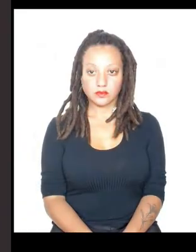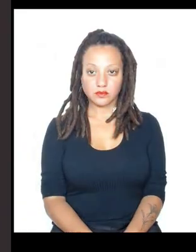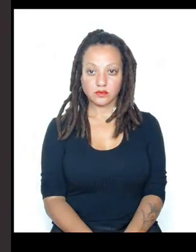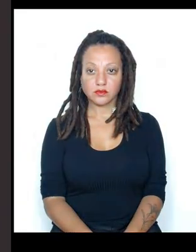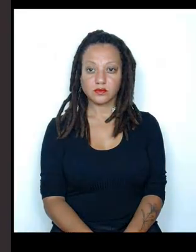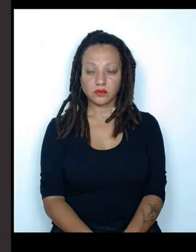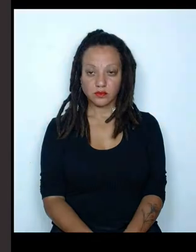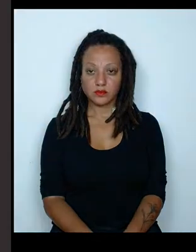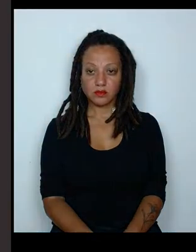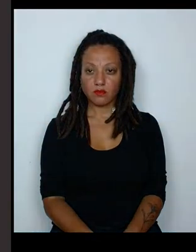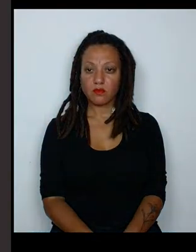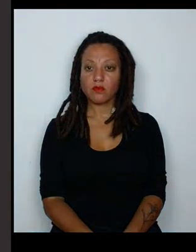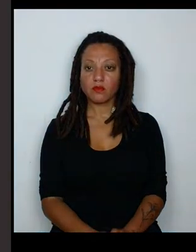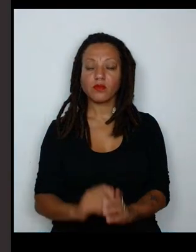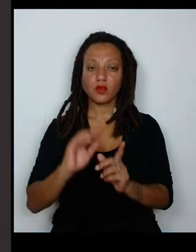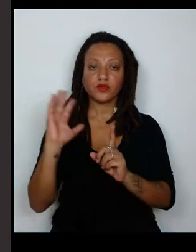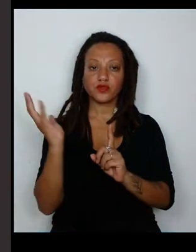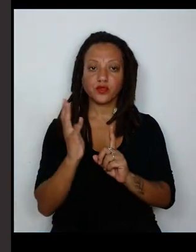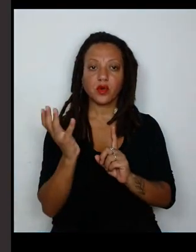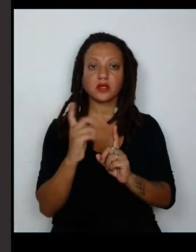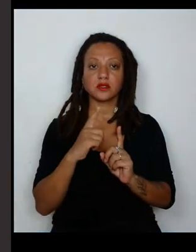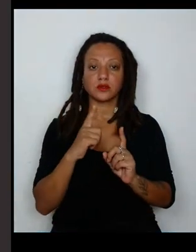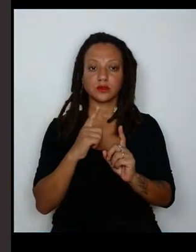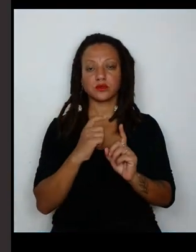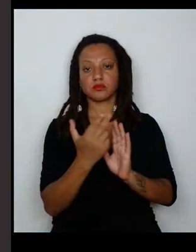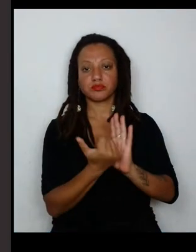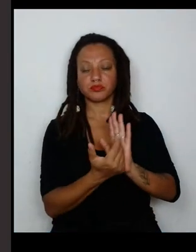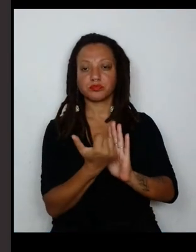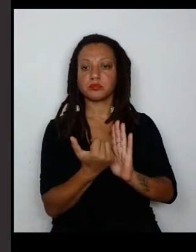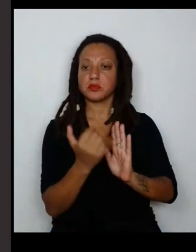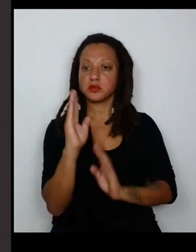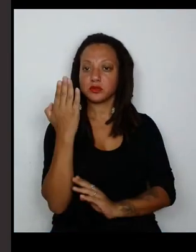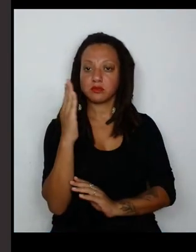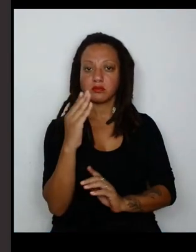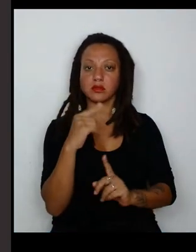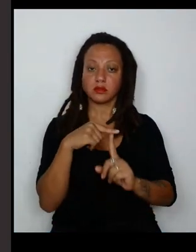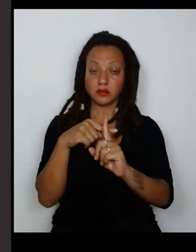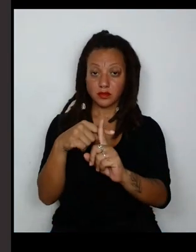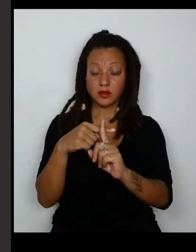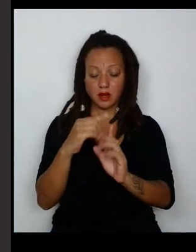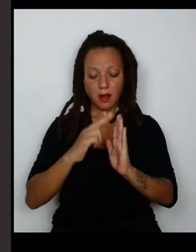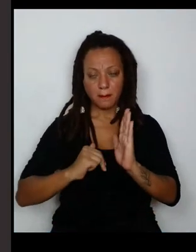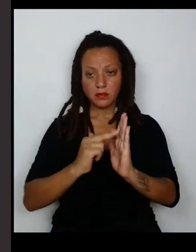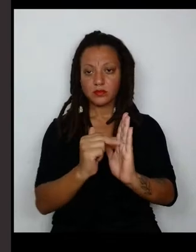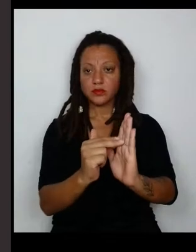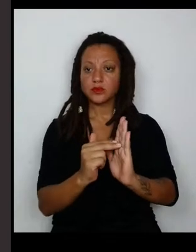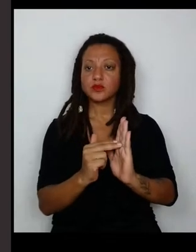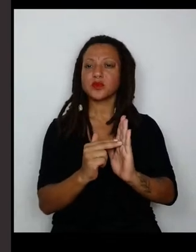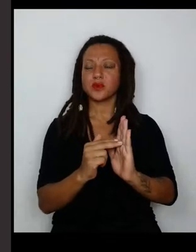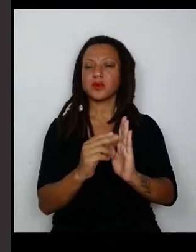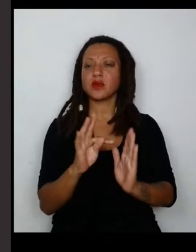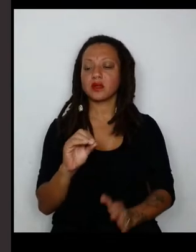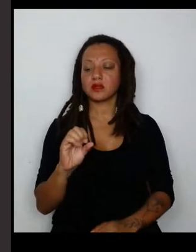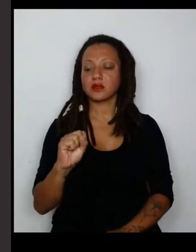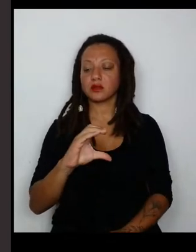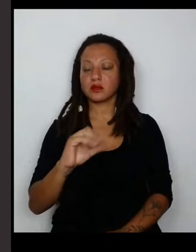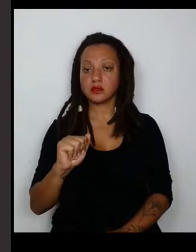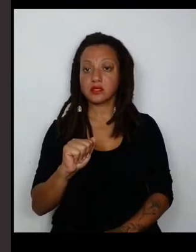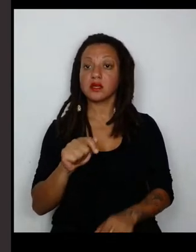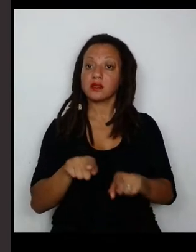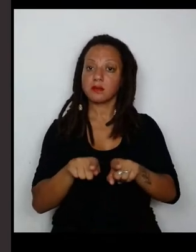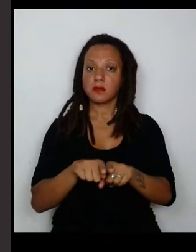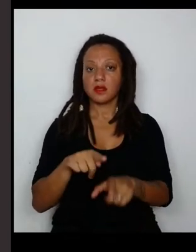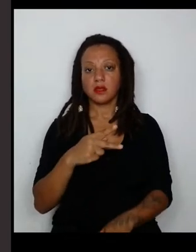populist in aspect next slide the pictorial devices that gogan deployed in yellow christ his exaggeration and